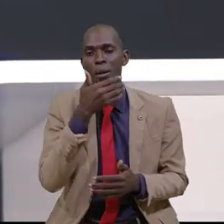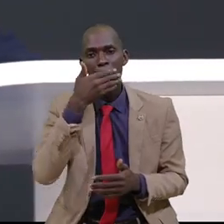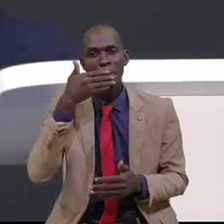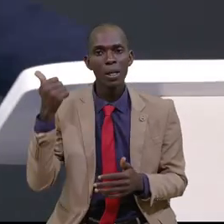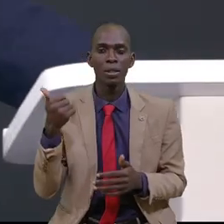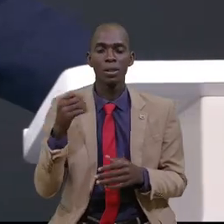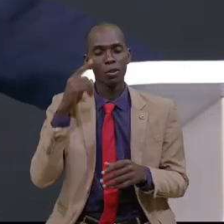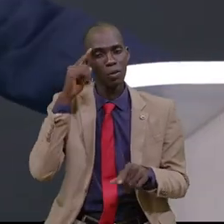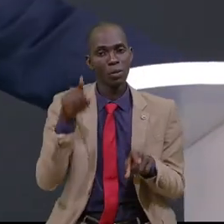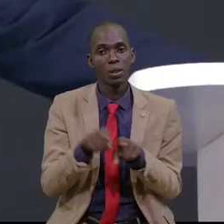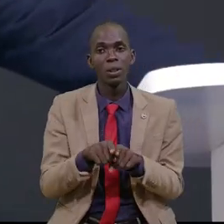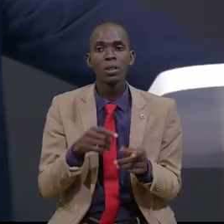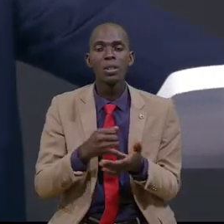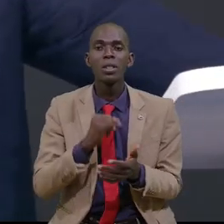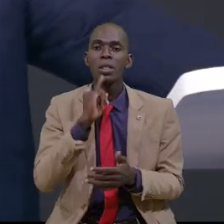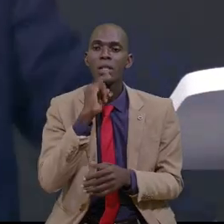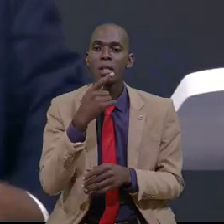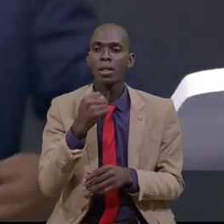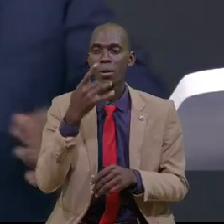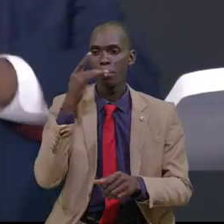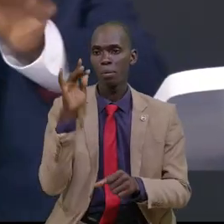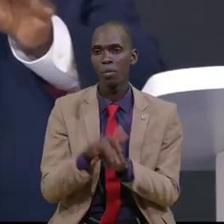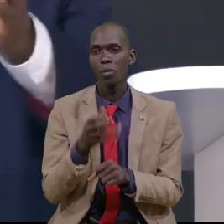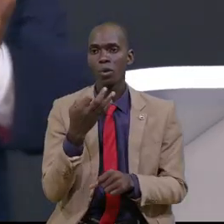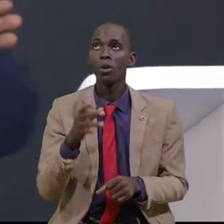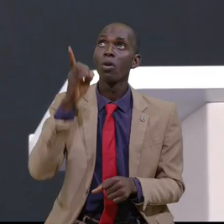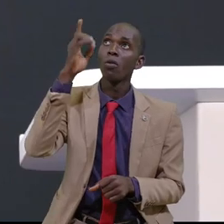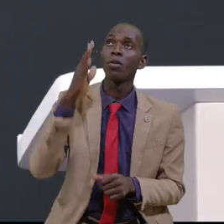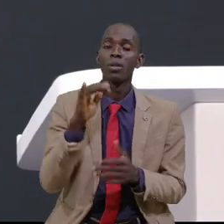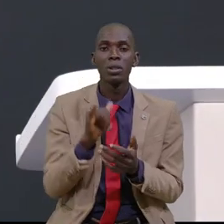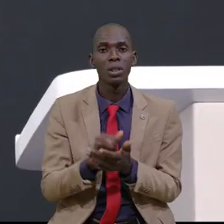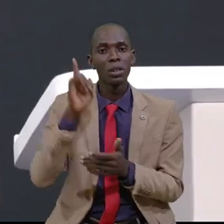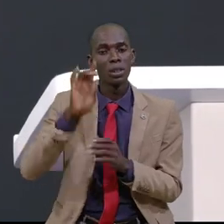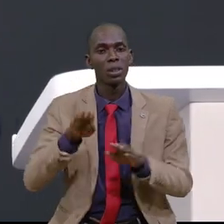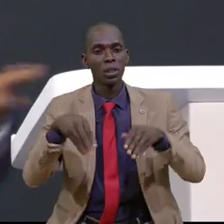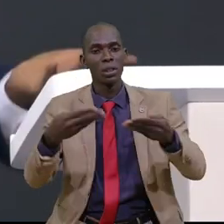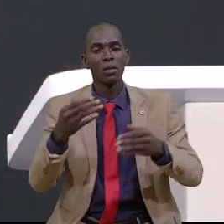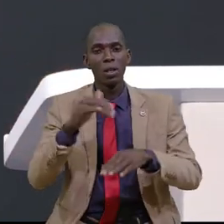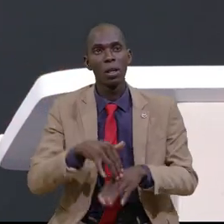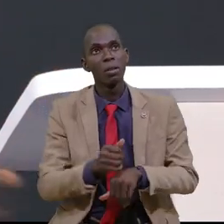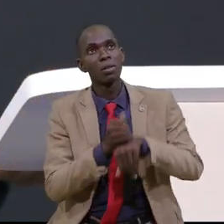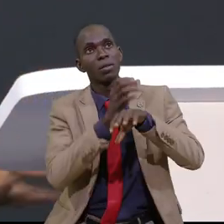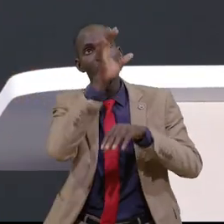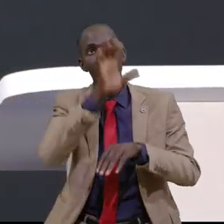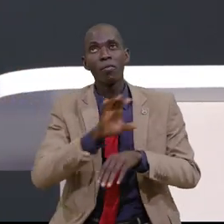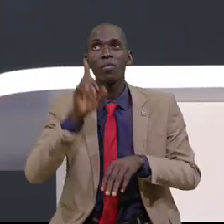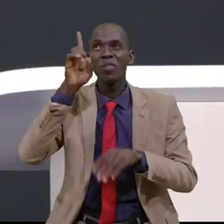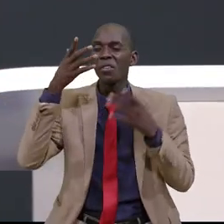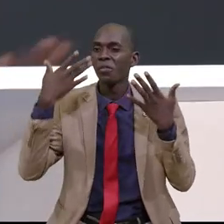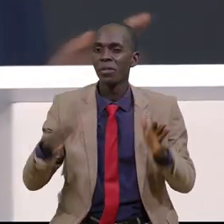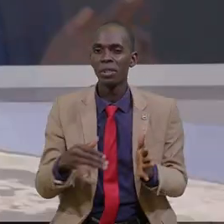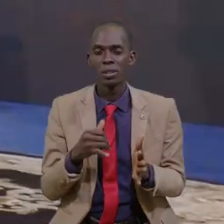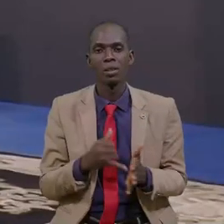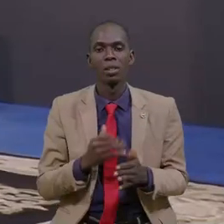the promise of God that he gave at Calvary, and he finished it and finalized it and gave that to